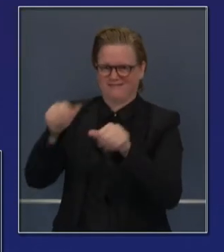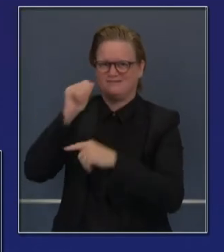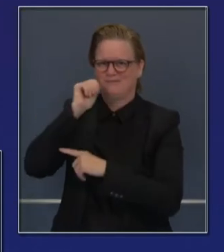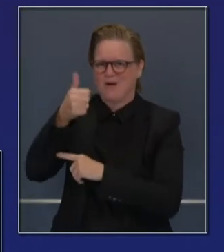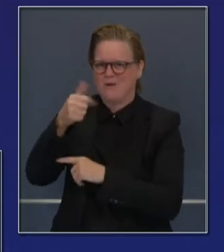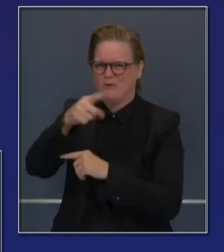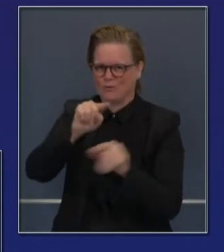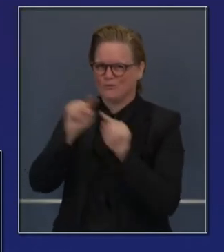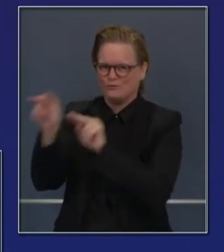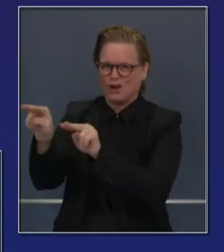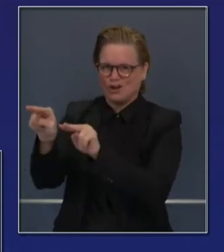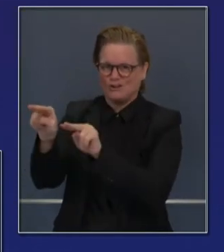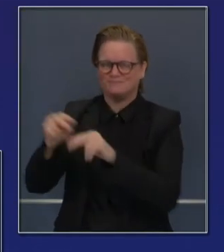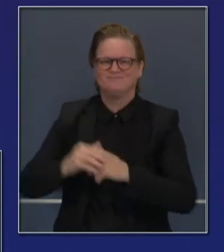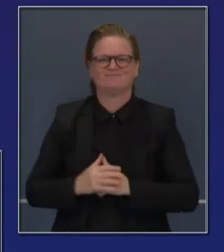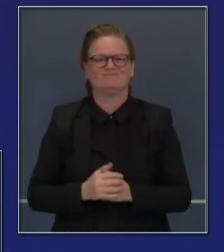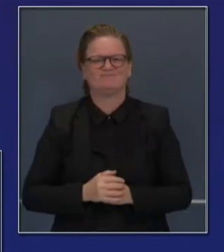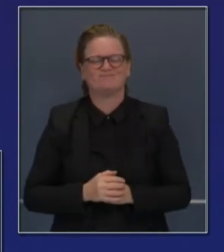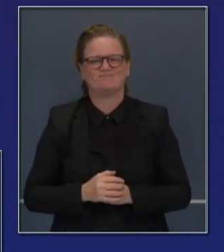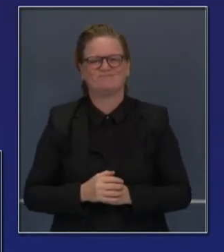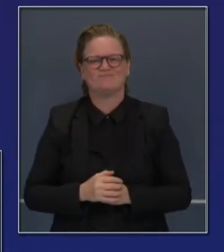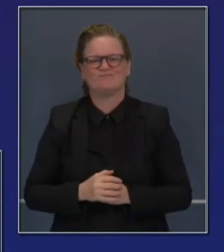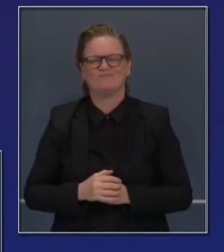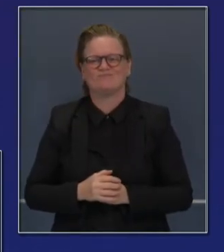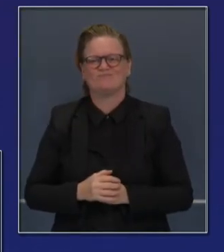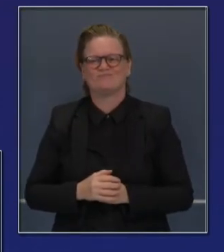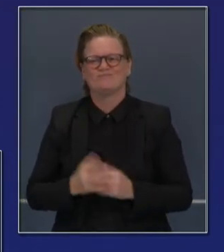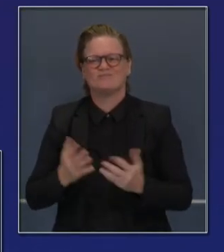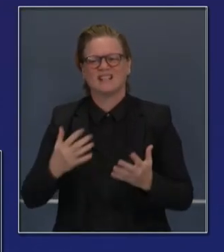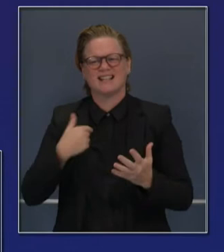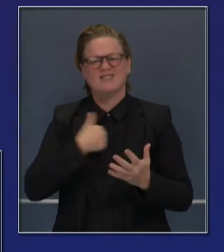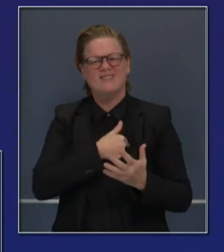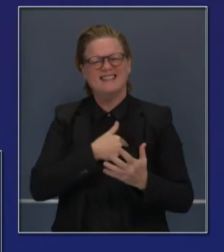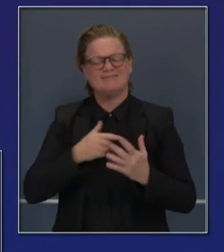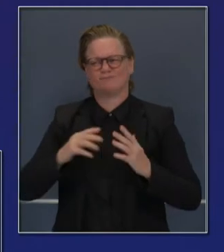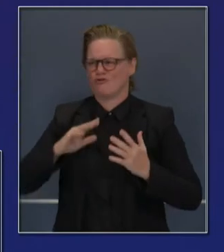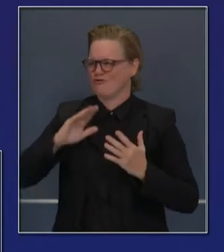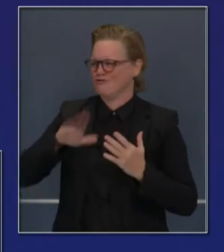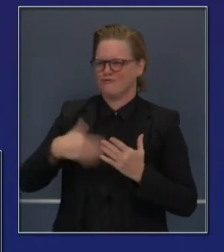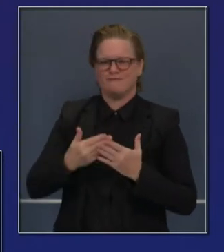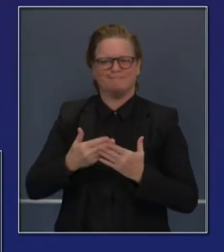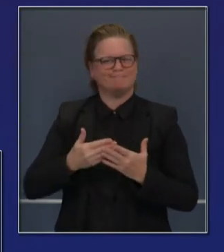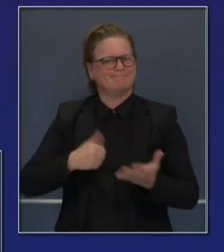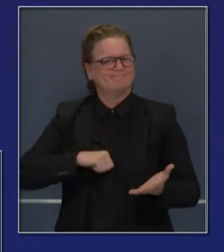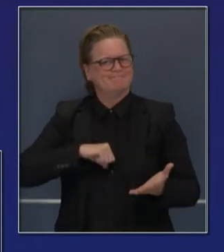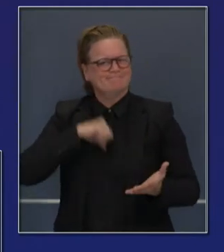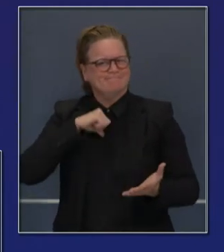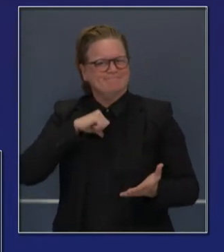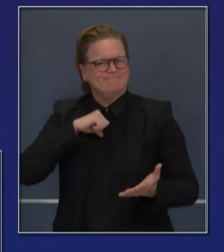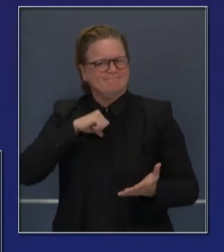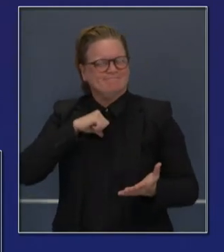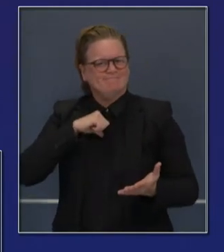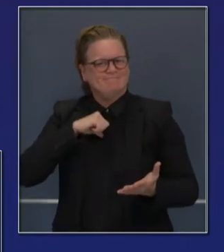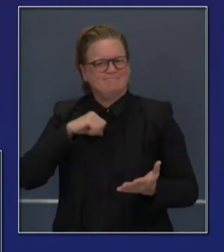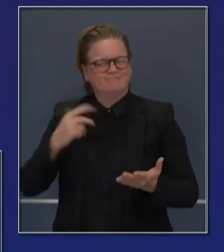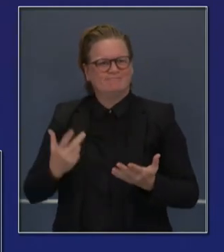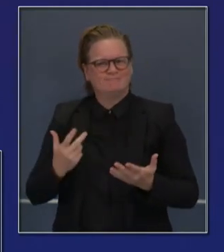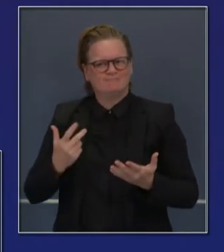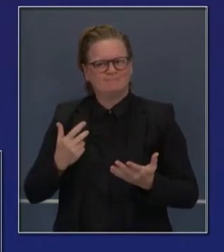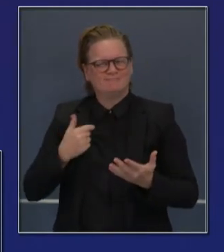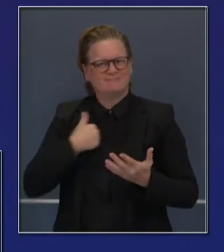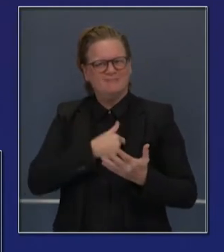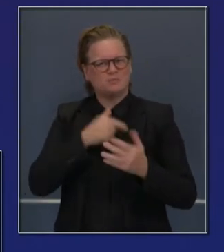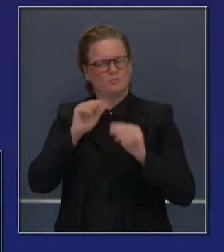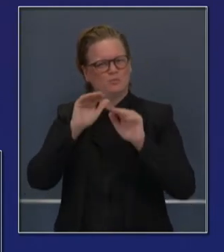this has earned, and we'll all take responsibility for that, but I will be stubborn to continue to remind people about